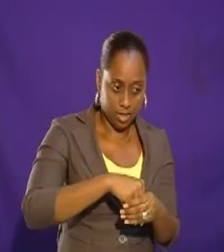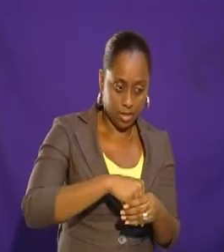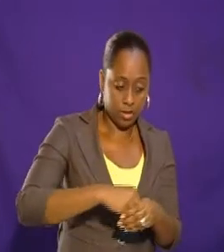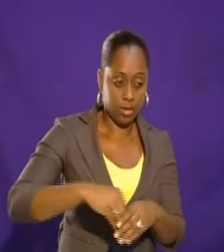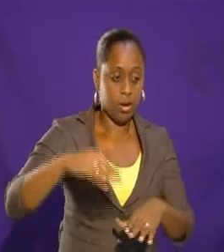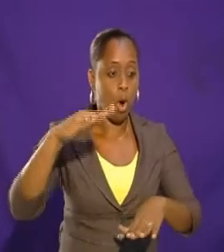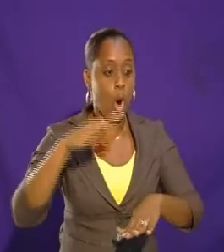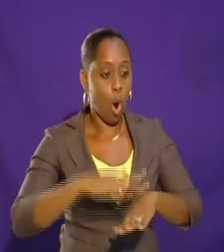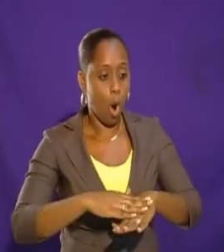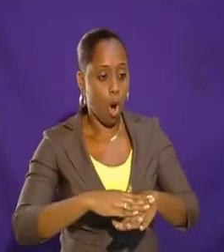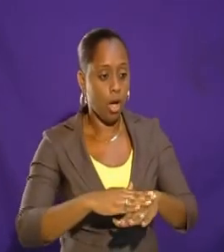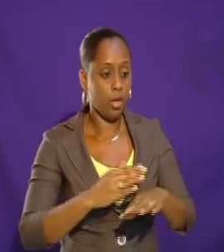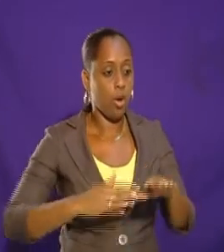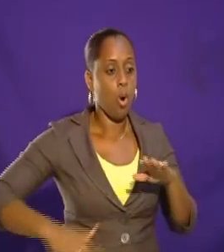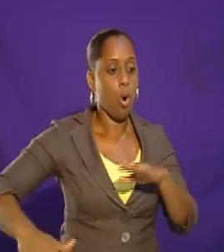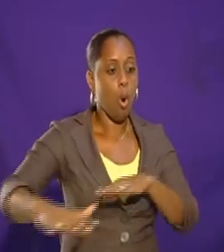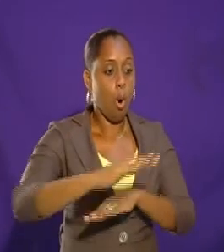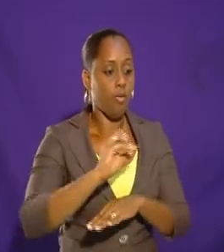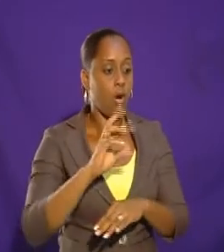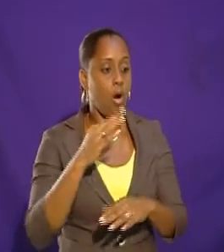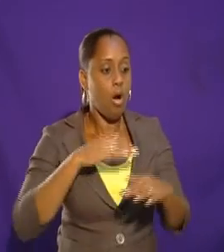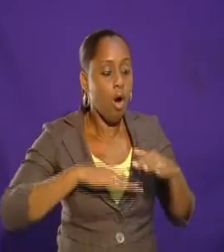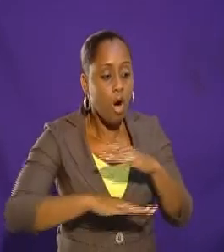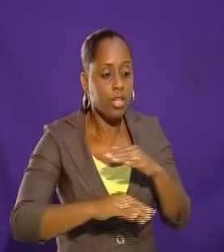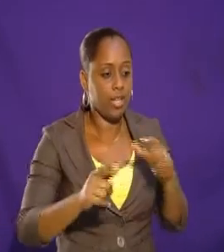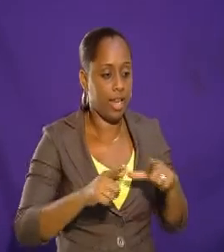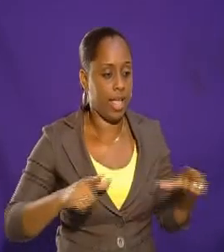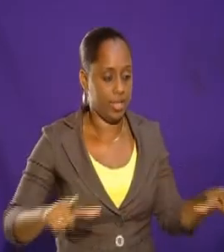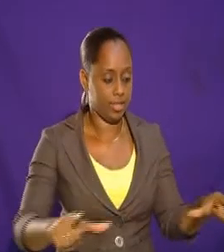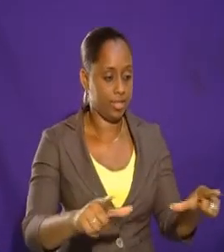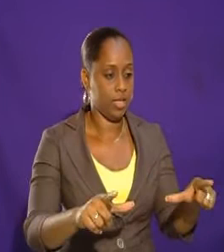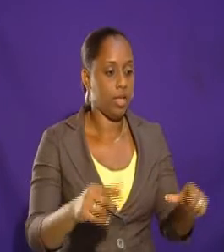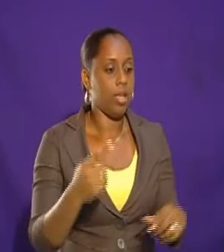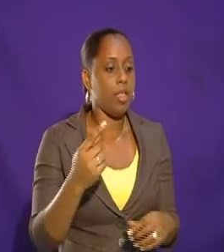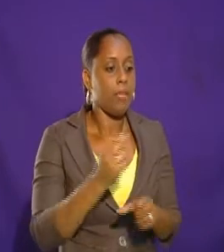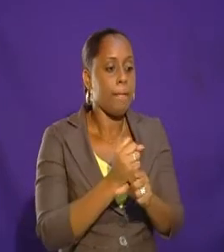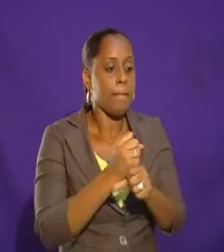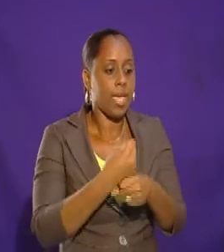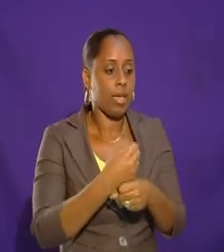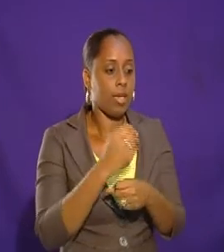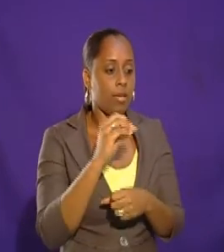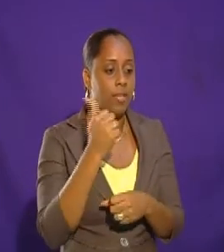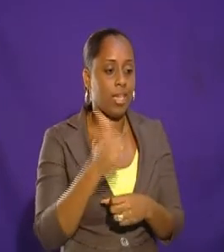of land or buildings, or the subdivision of land.